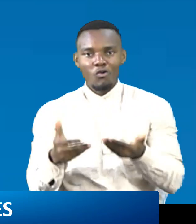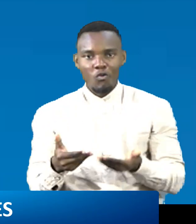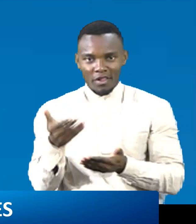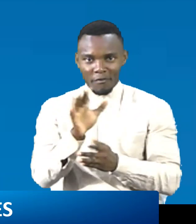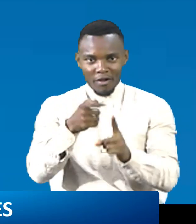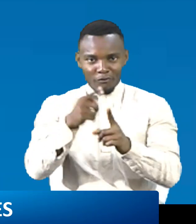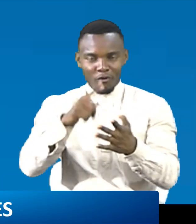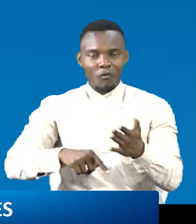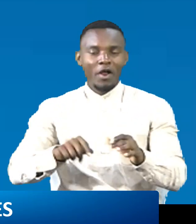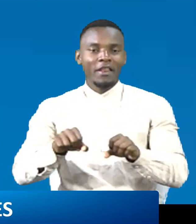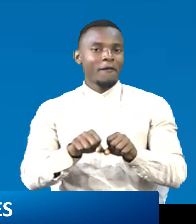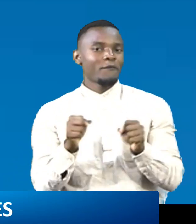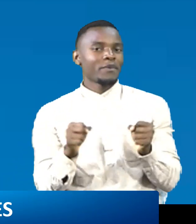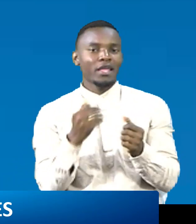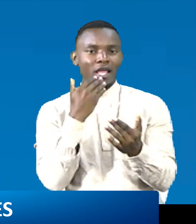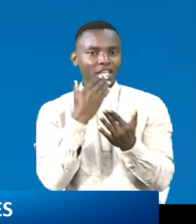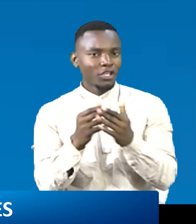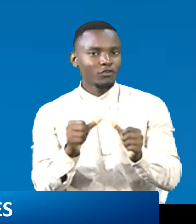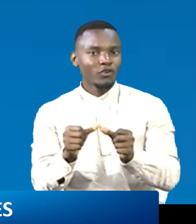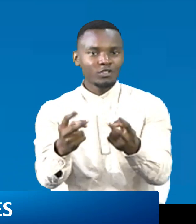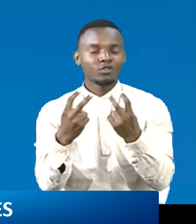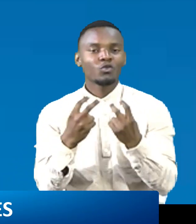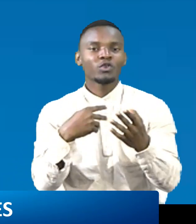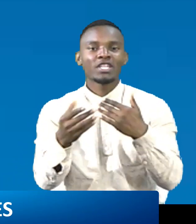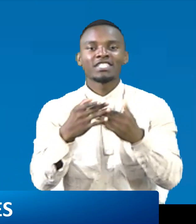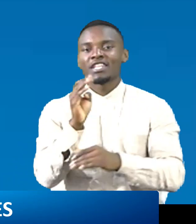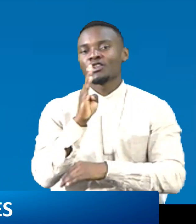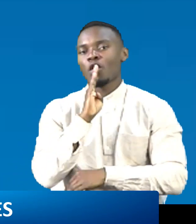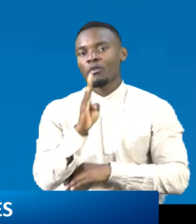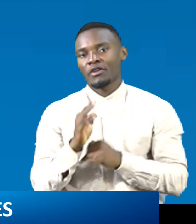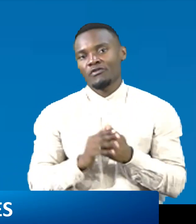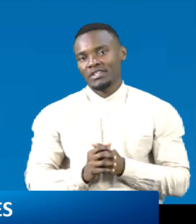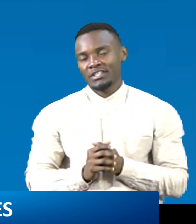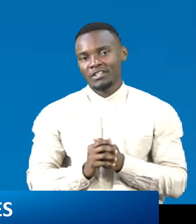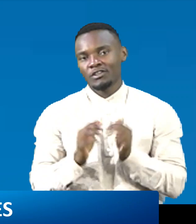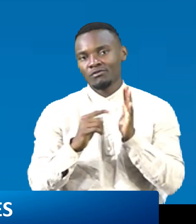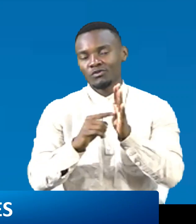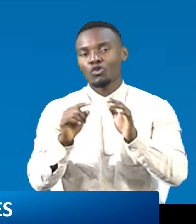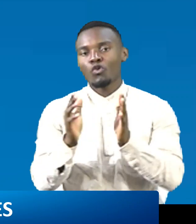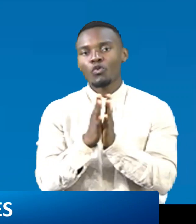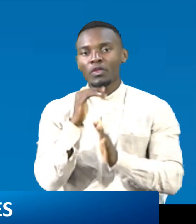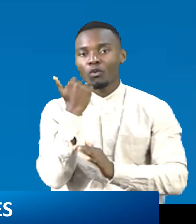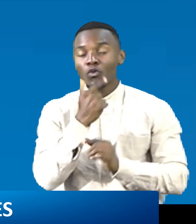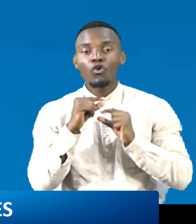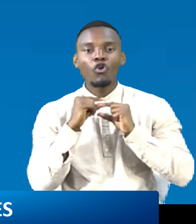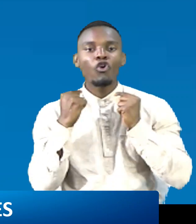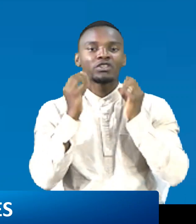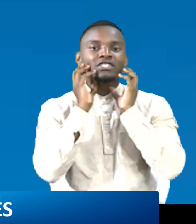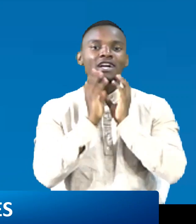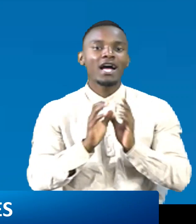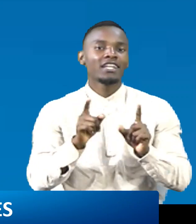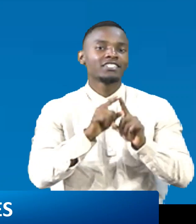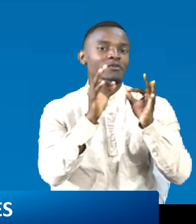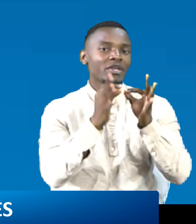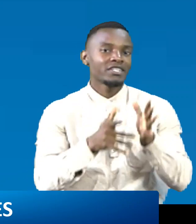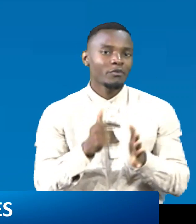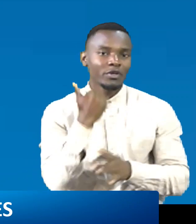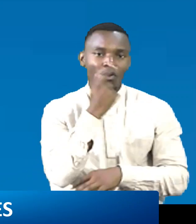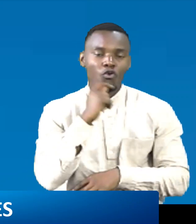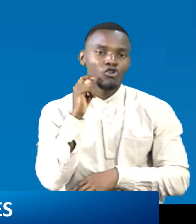Back from that break, glad you're still watching Science Breakfast with me, Island Herbart, and the sign language interpreter this morning is